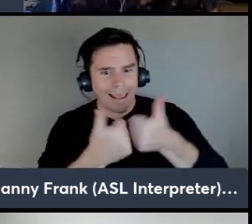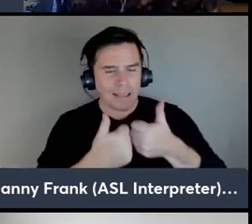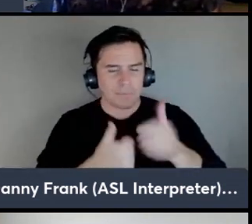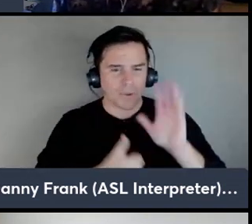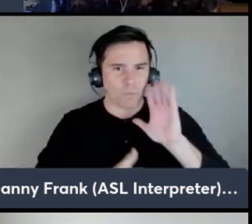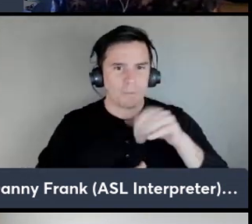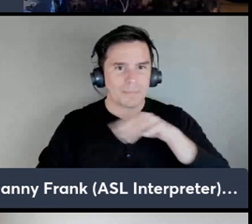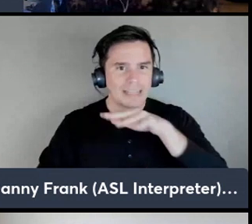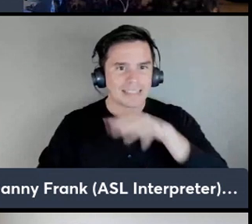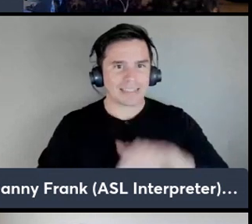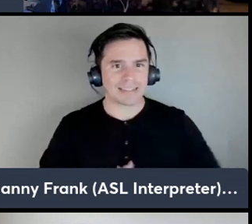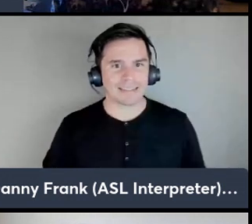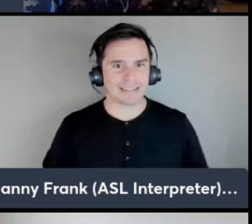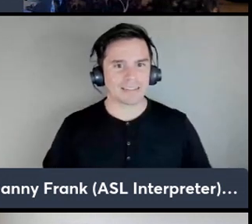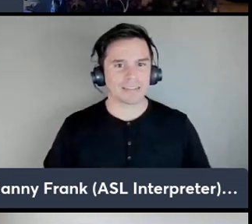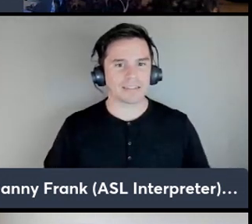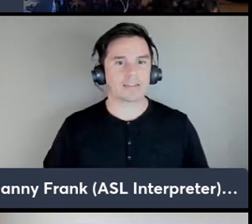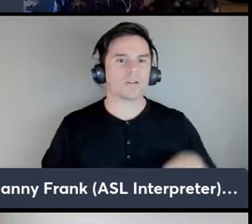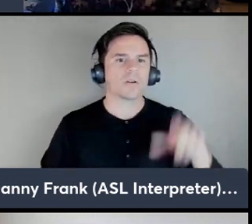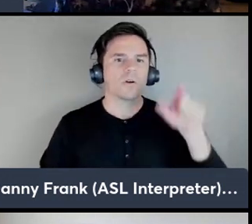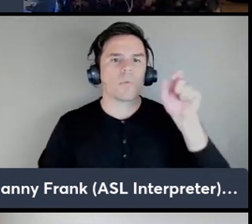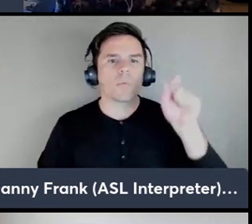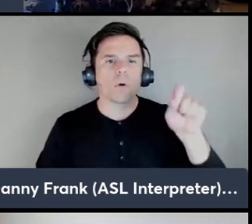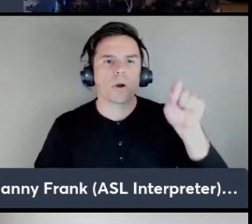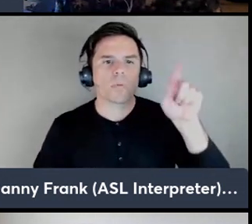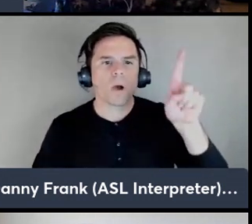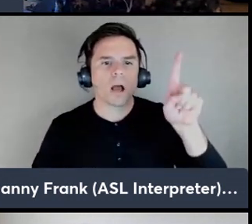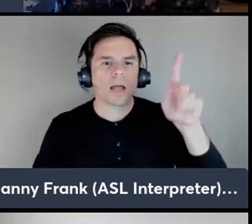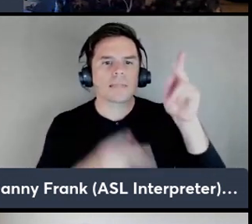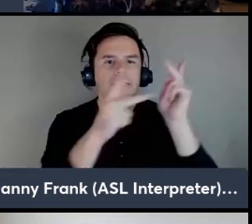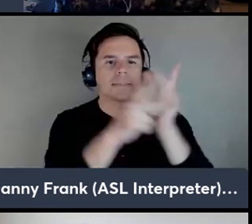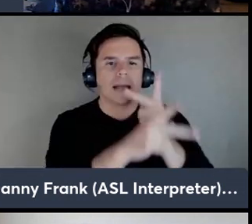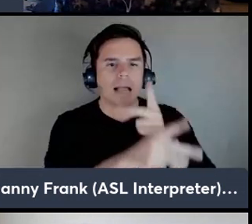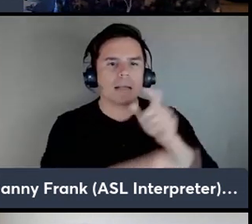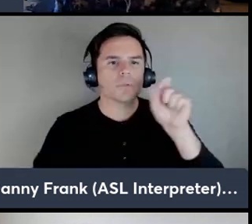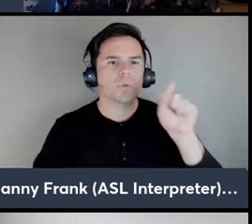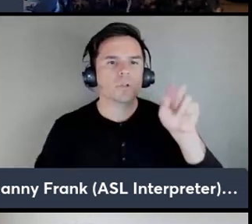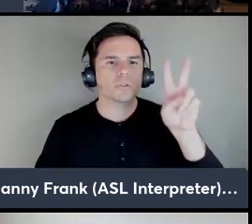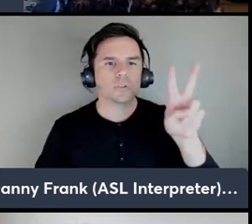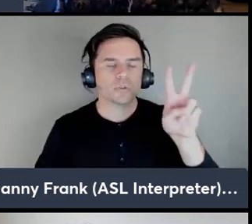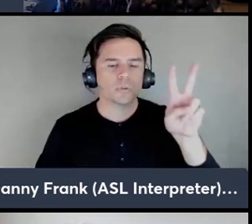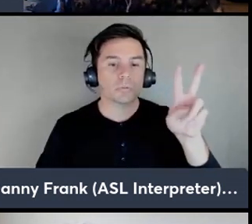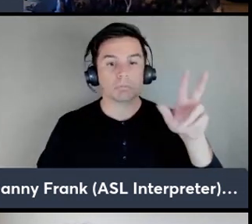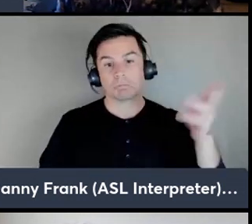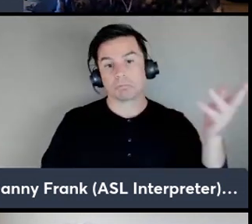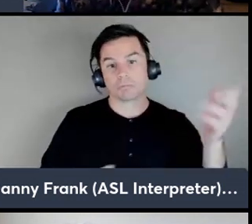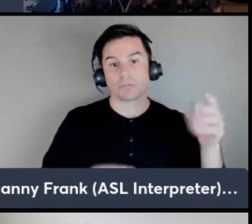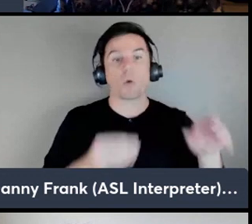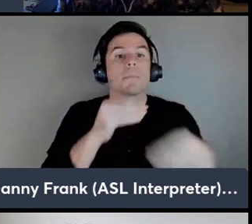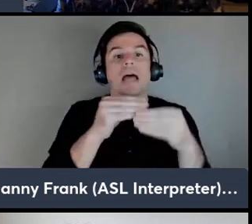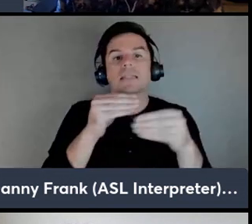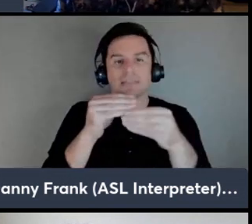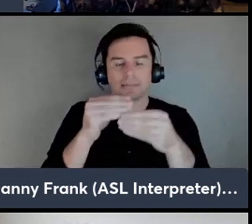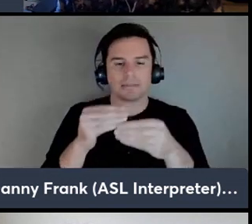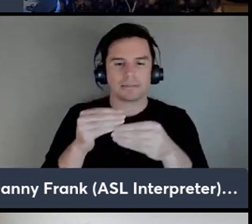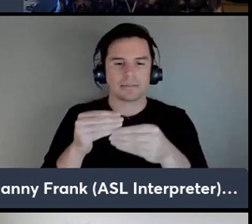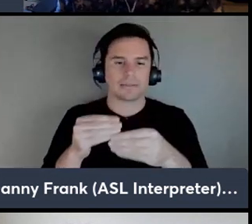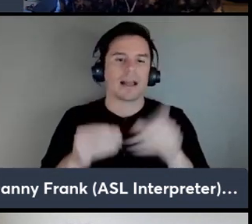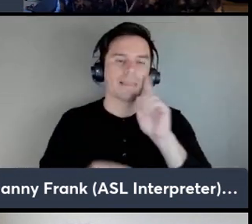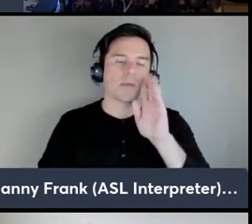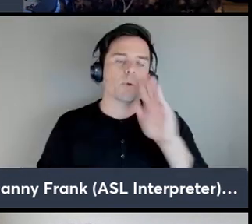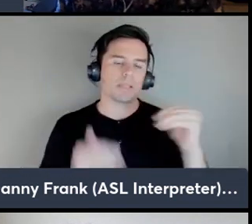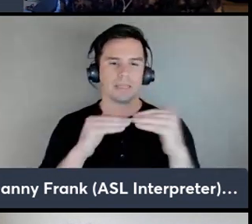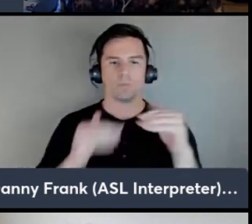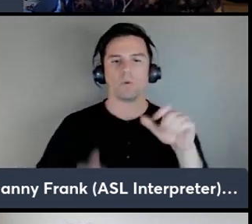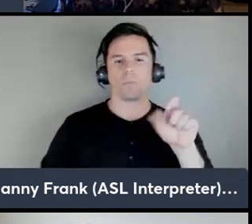0.1 times 0.2. I mean, I'm not a rocket doctor, Vin. 0.3. Plus 0.3. Okay, let's press enter here.